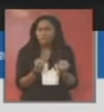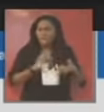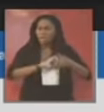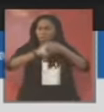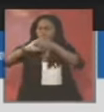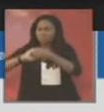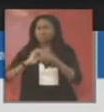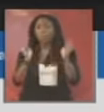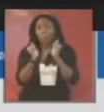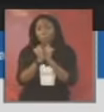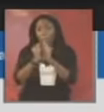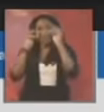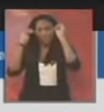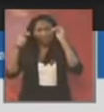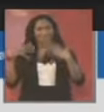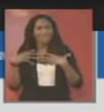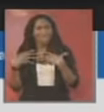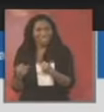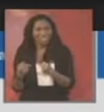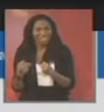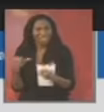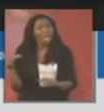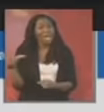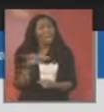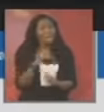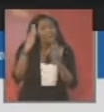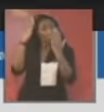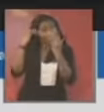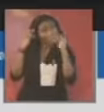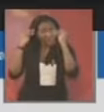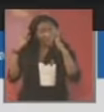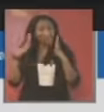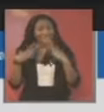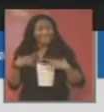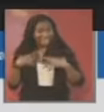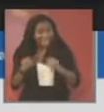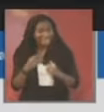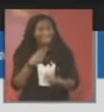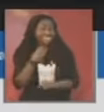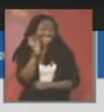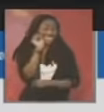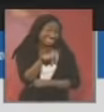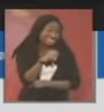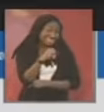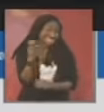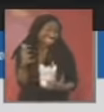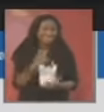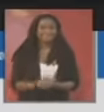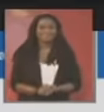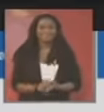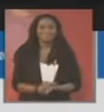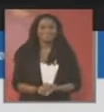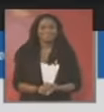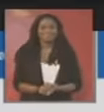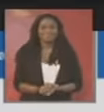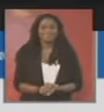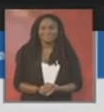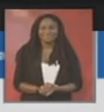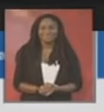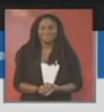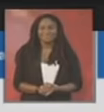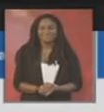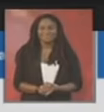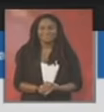and of course we look forward to their positive response and of course working with the ministry. Next slide.